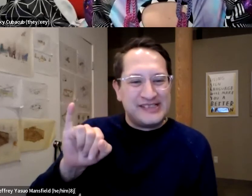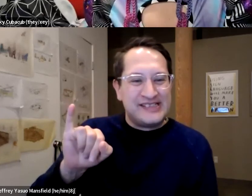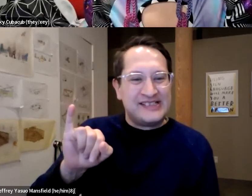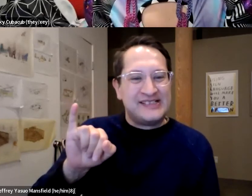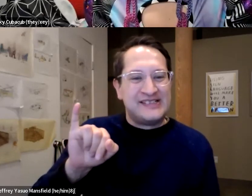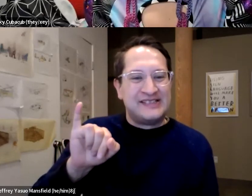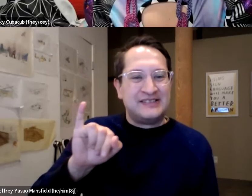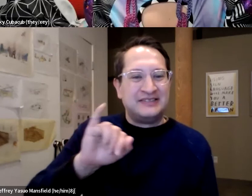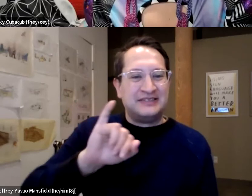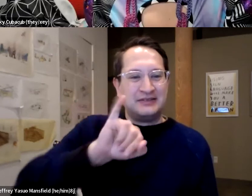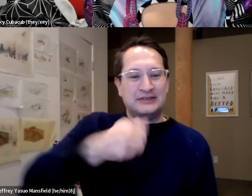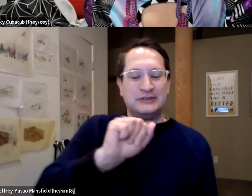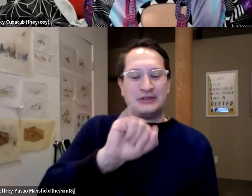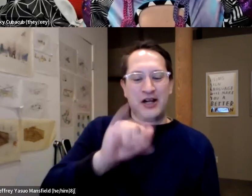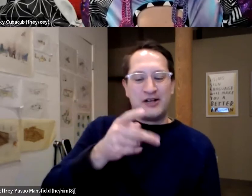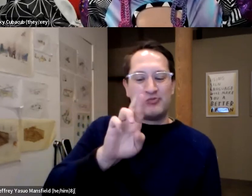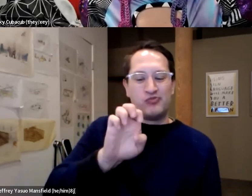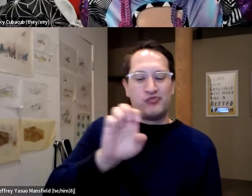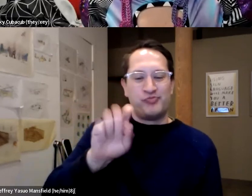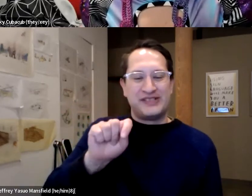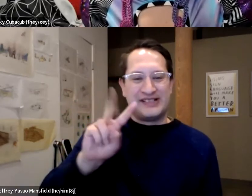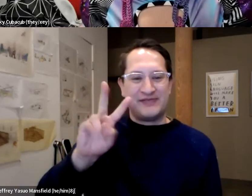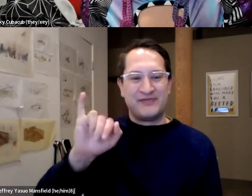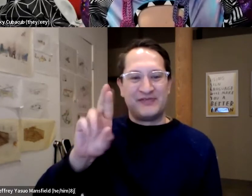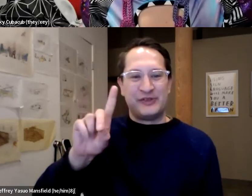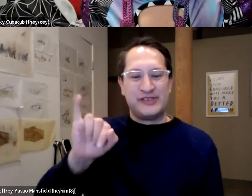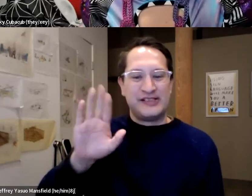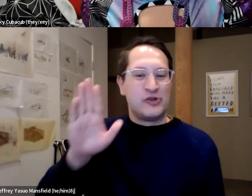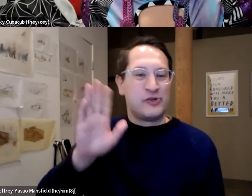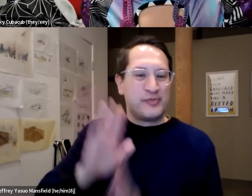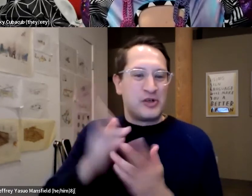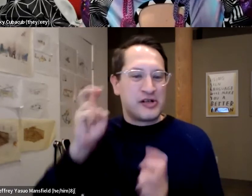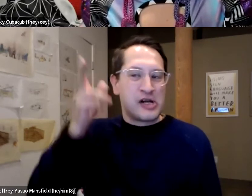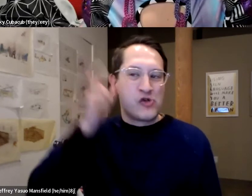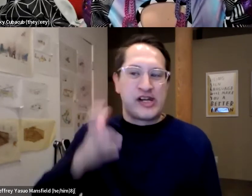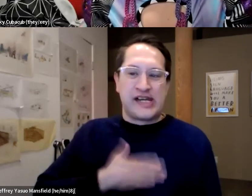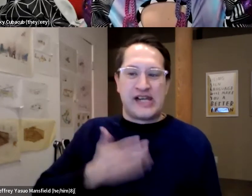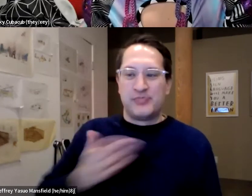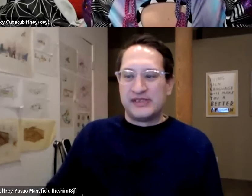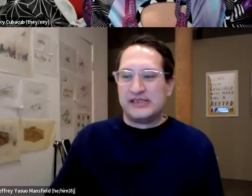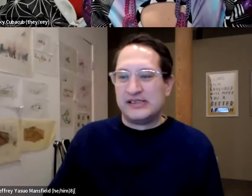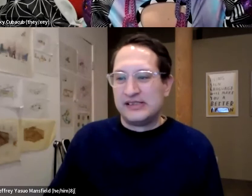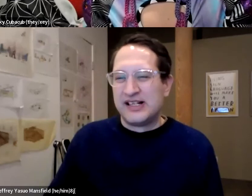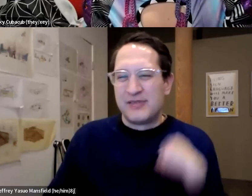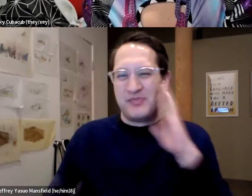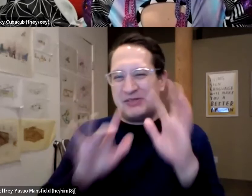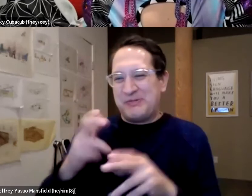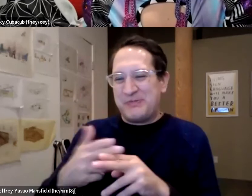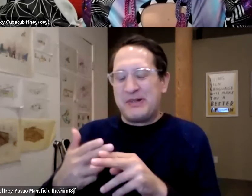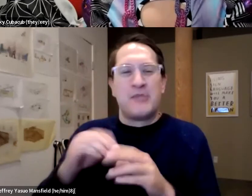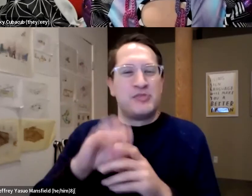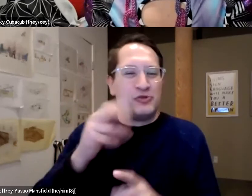I'm sorry, I missed it. It's Jai Preeti Verdi. It's her book. It's Hearing